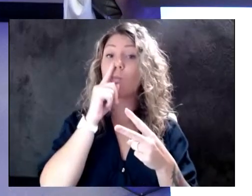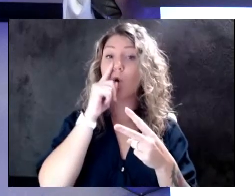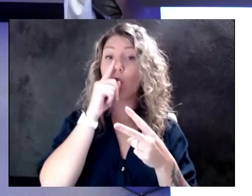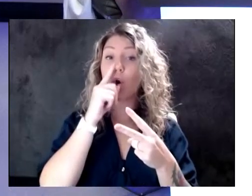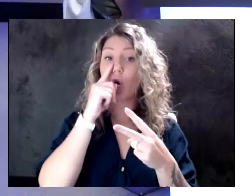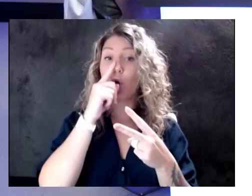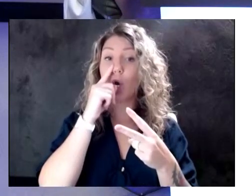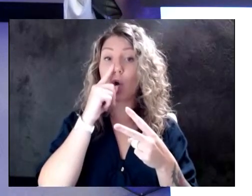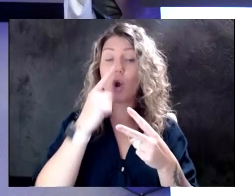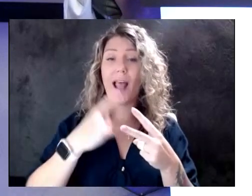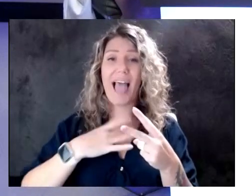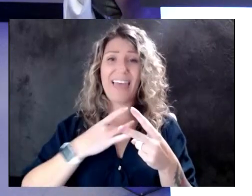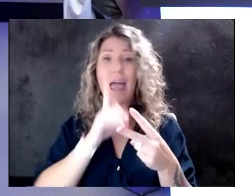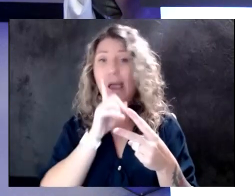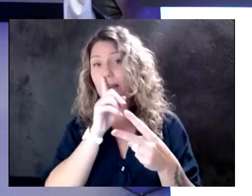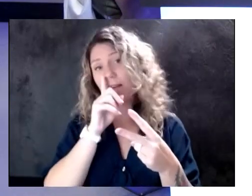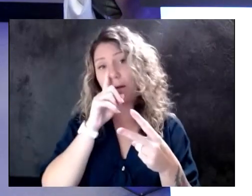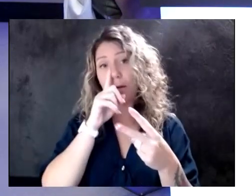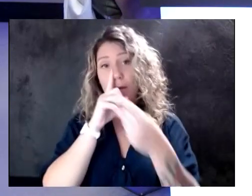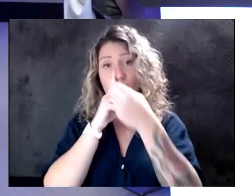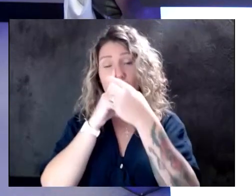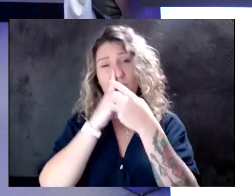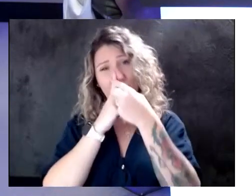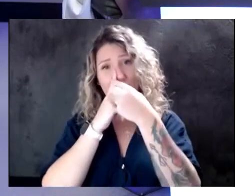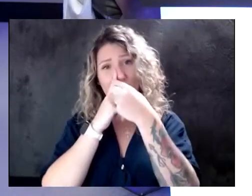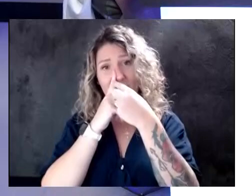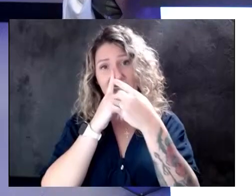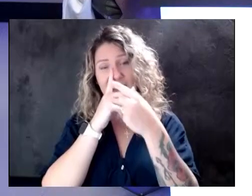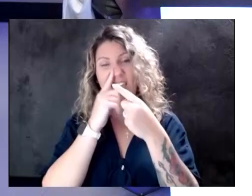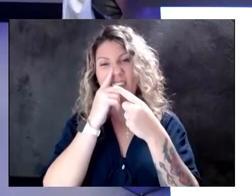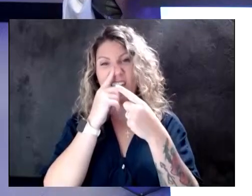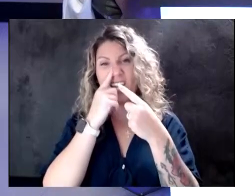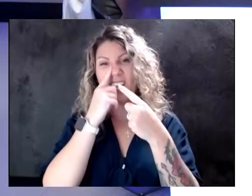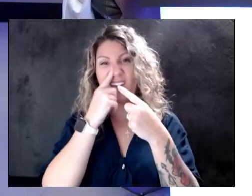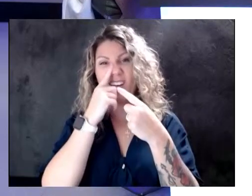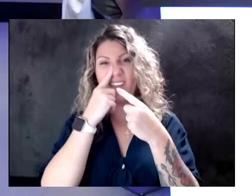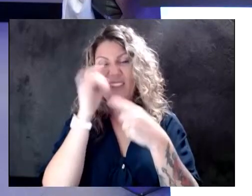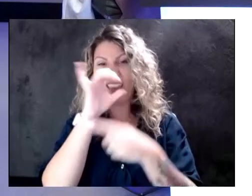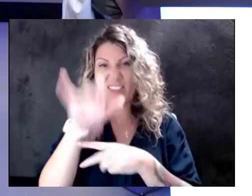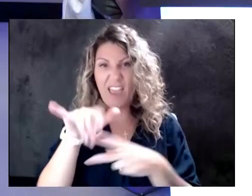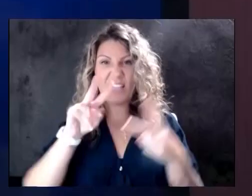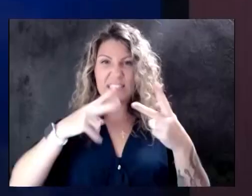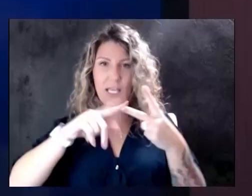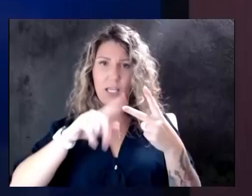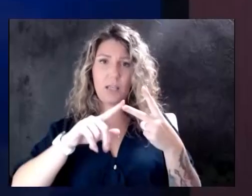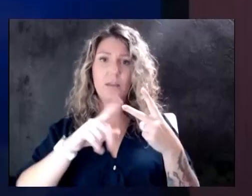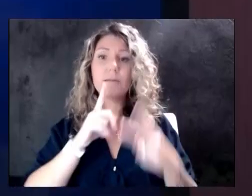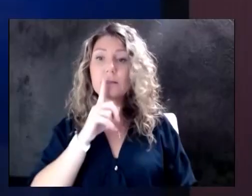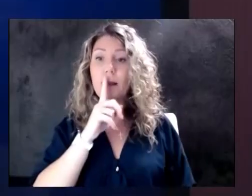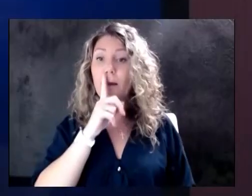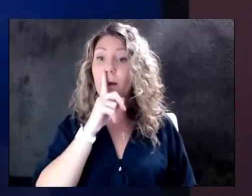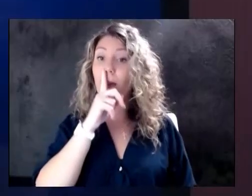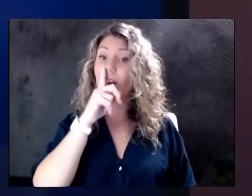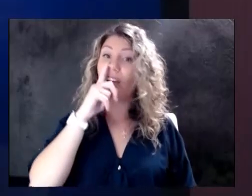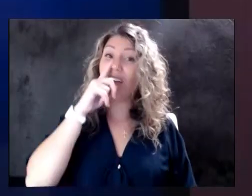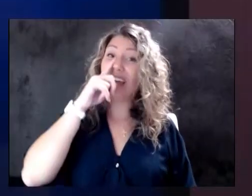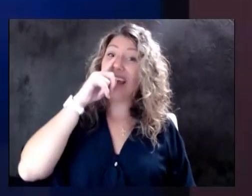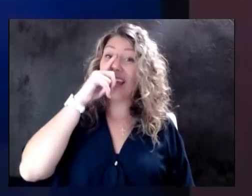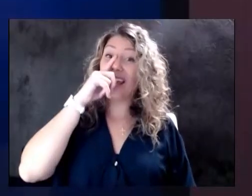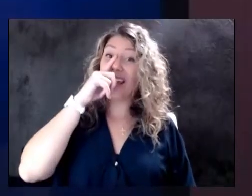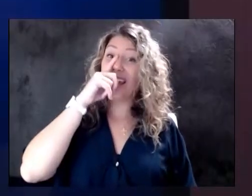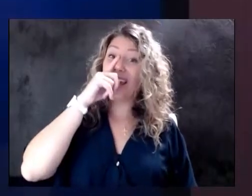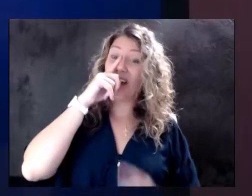on the edge and press in and then kind of swirl like this. Okay. So Oh, into I'm the gonna see you. nose. Okay, into the nose That's not right very there. far. Nope. Okay. And